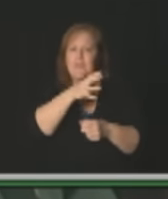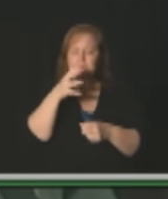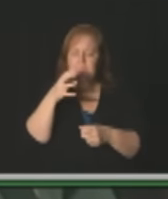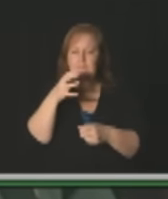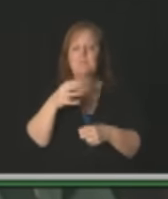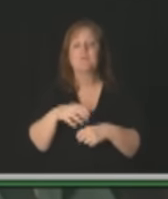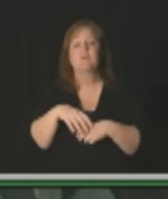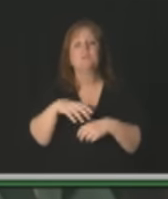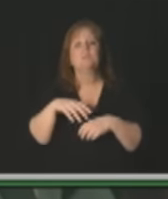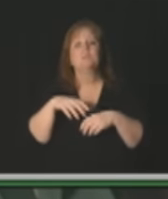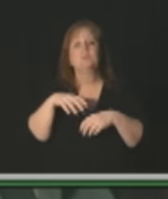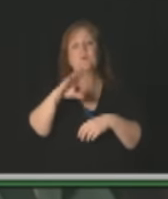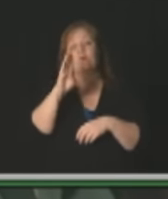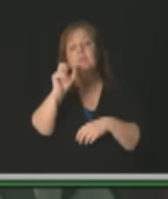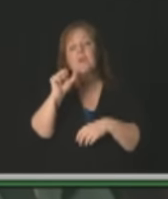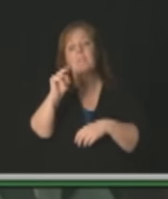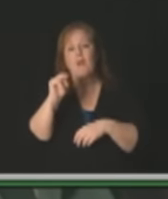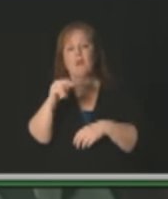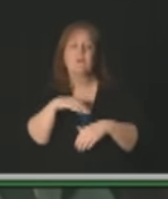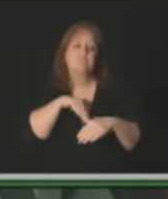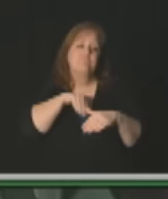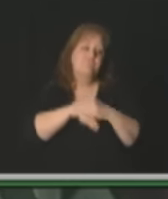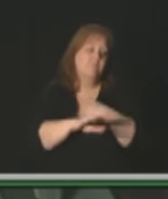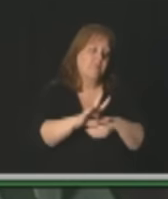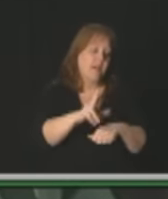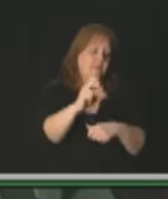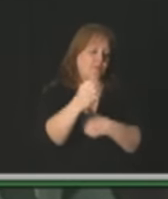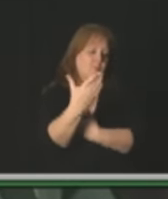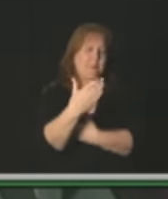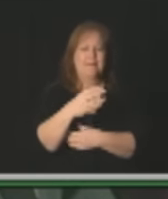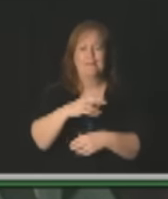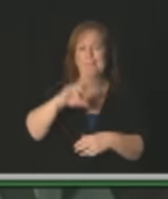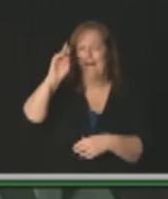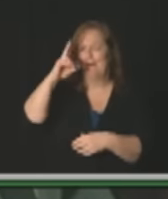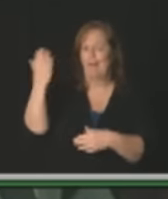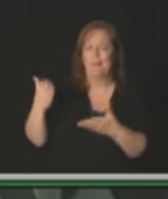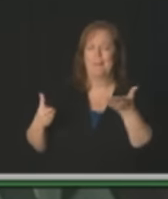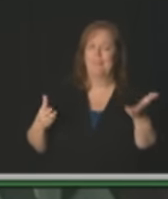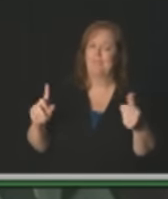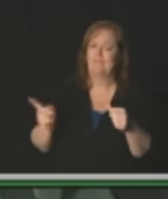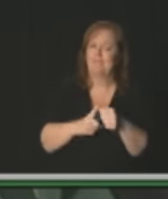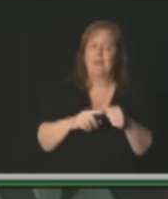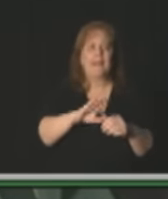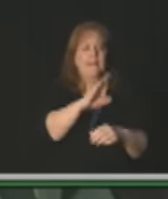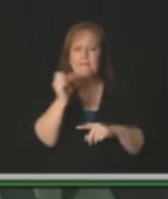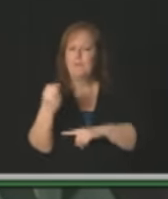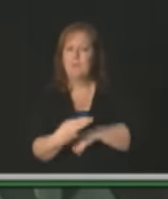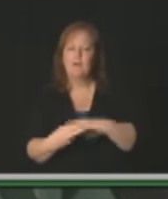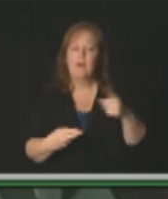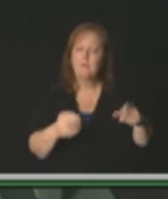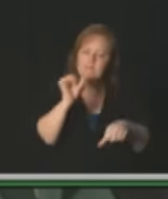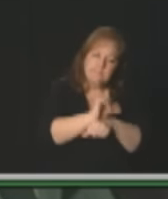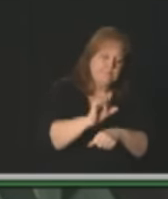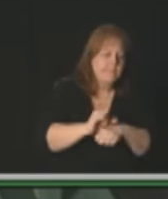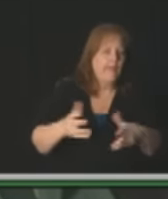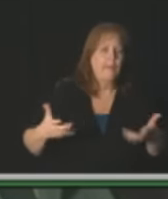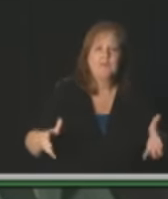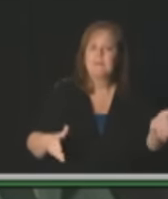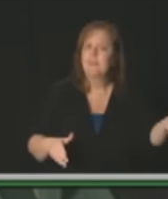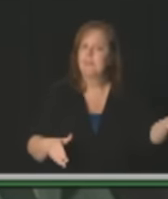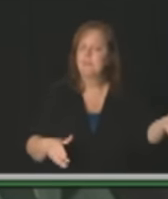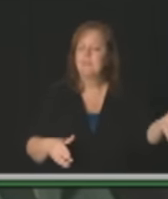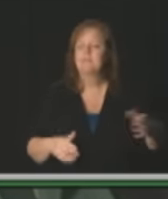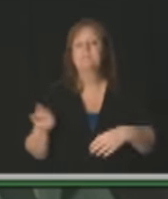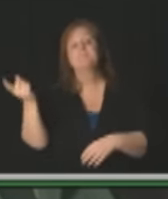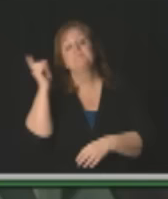in the barn at 5:30 in the morning, and he was always there first. I never beat him there. He'd be there hard at work.